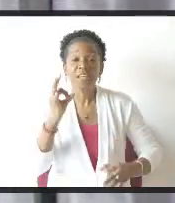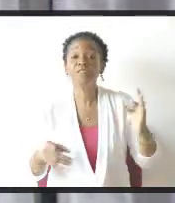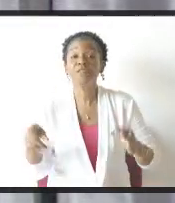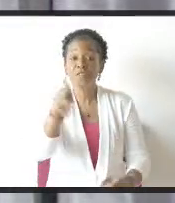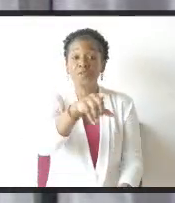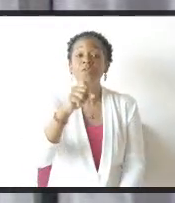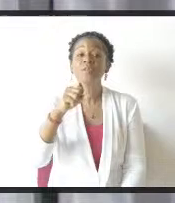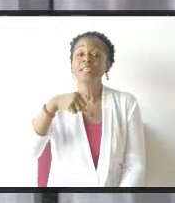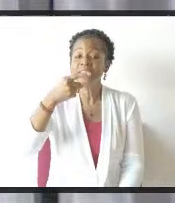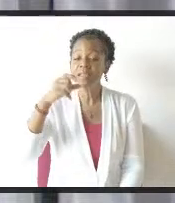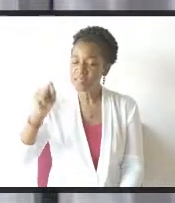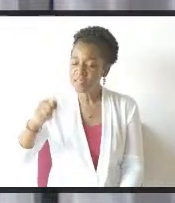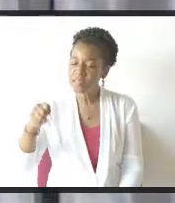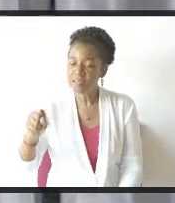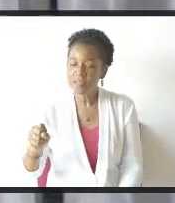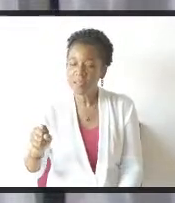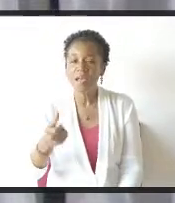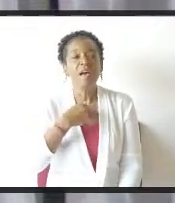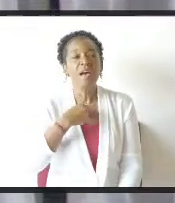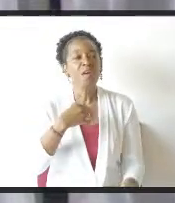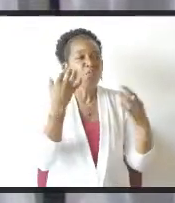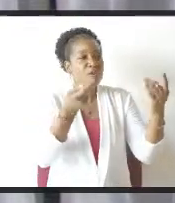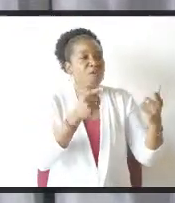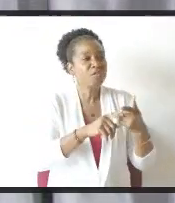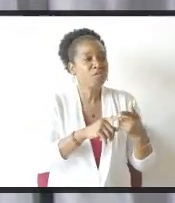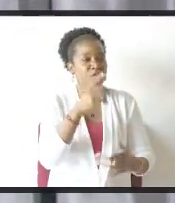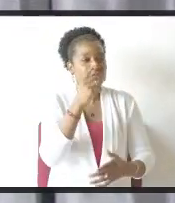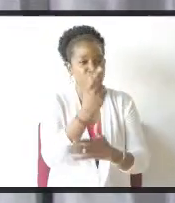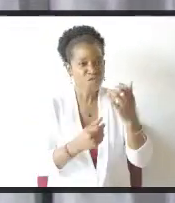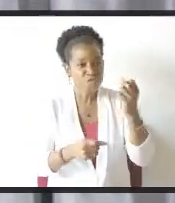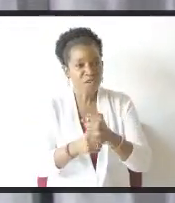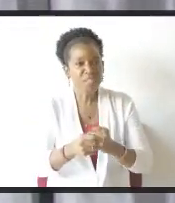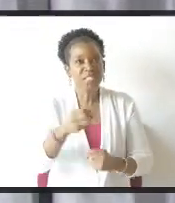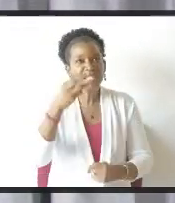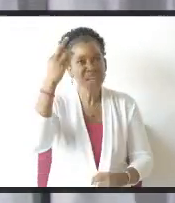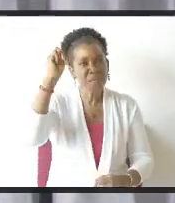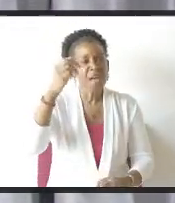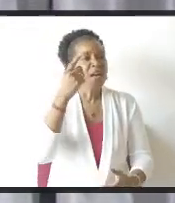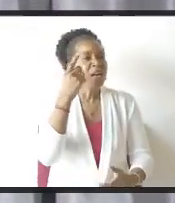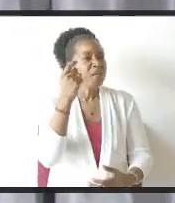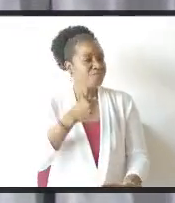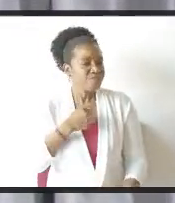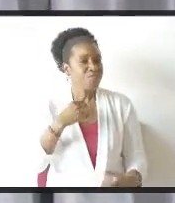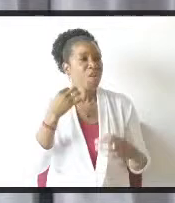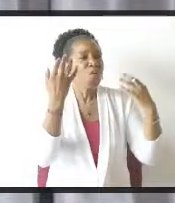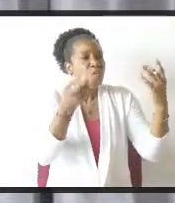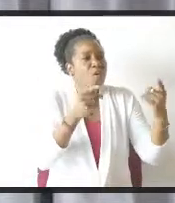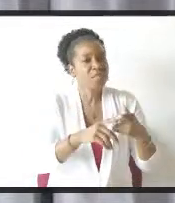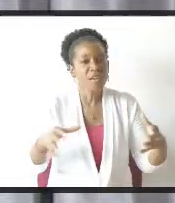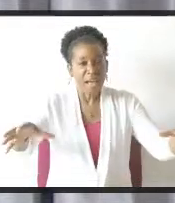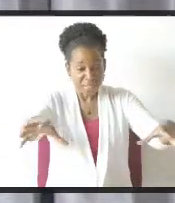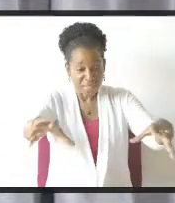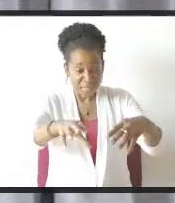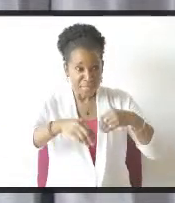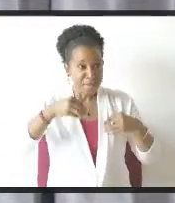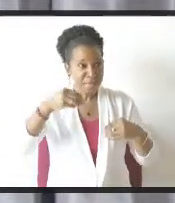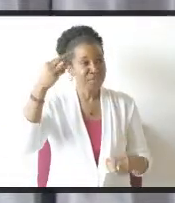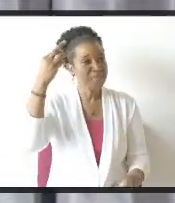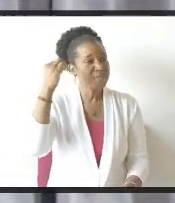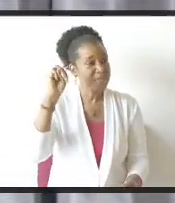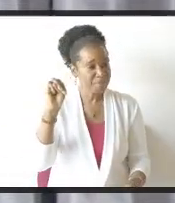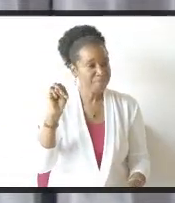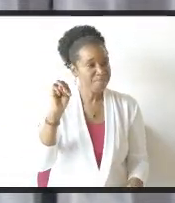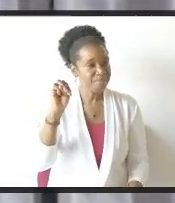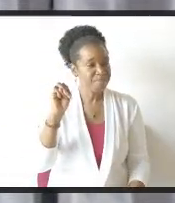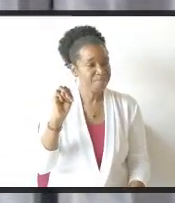move down and save your soul. And I can guarantee you will never, ever, ever live to